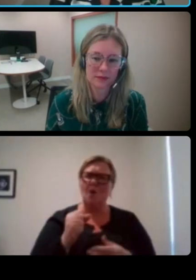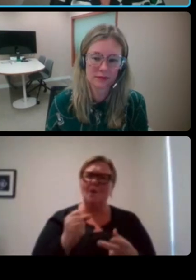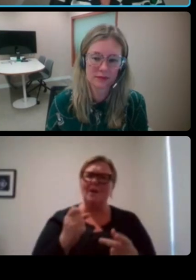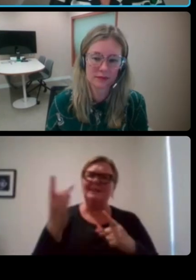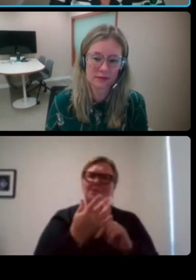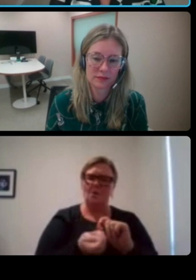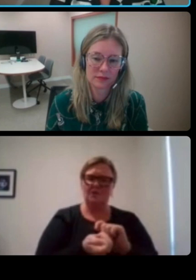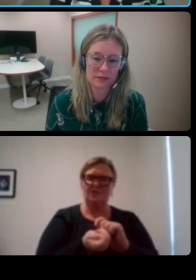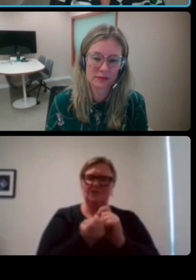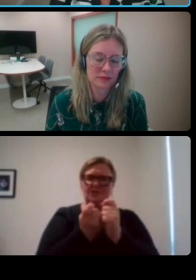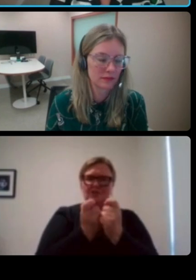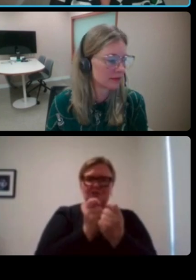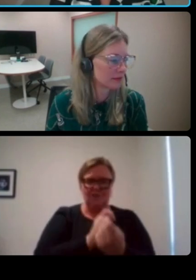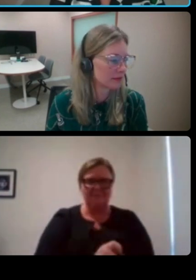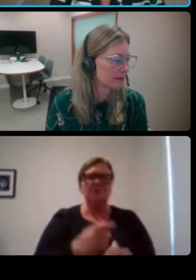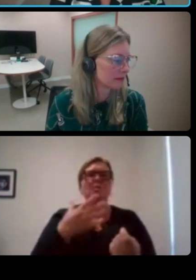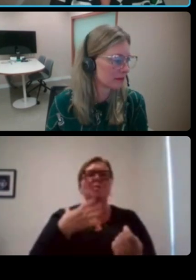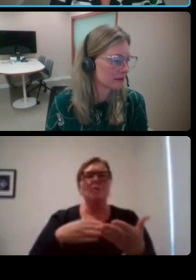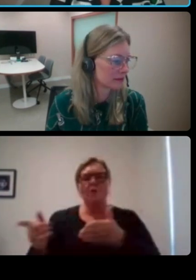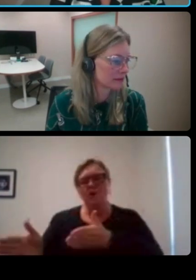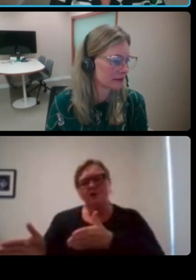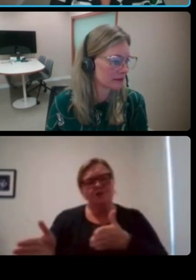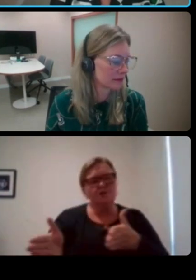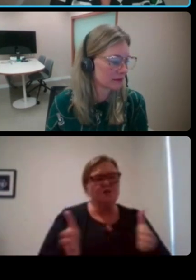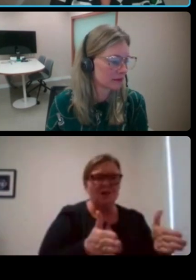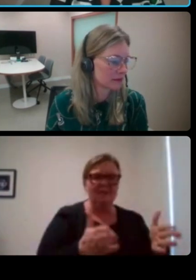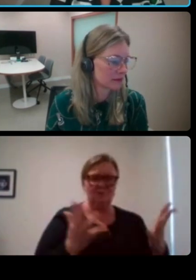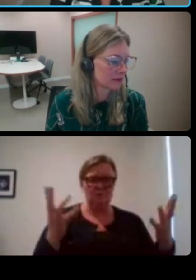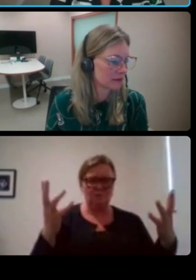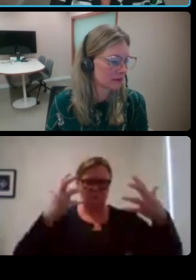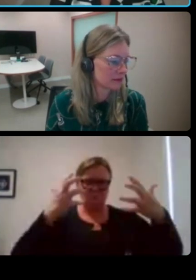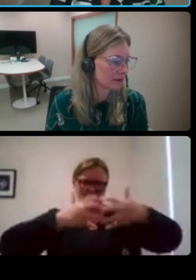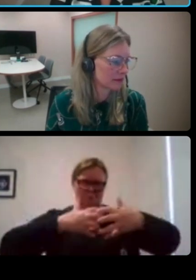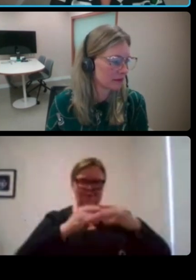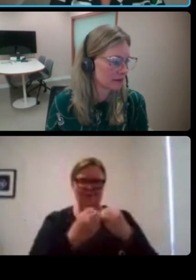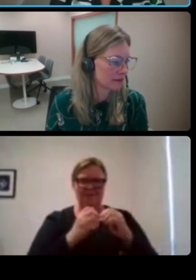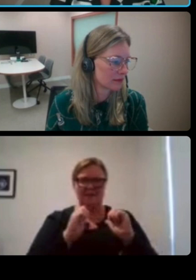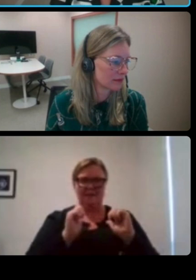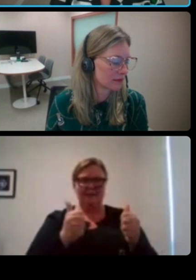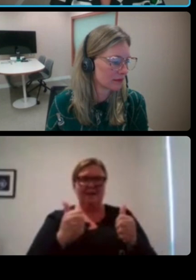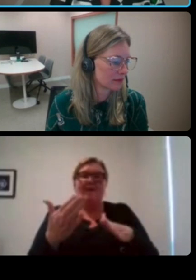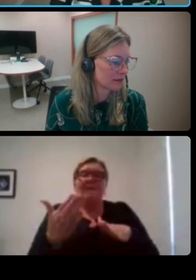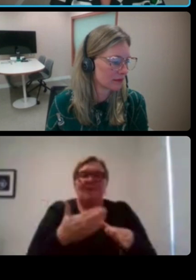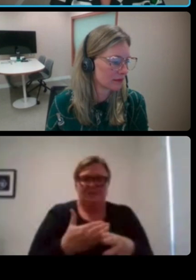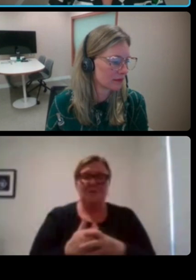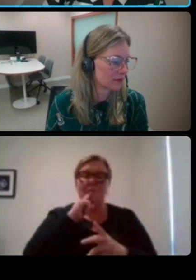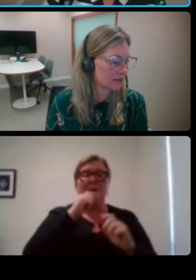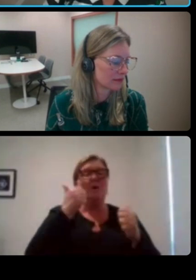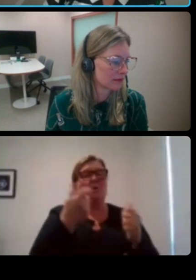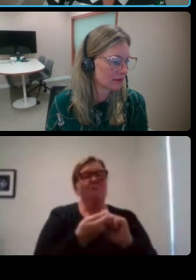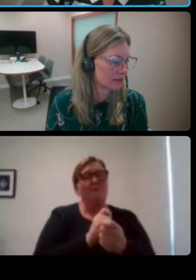and we want to move to and get all our ducks in a row, as they say. So that'll be a great reform.